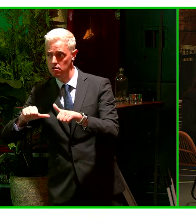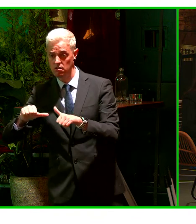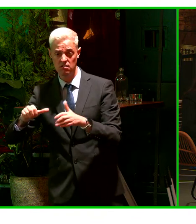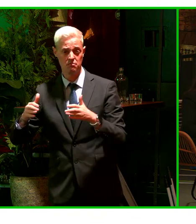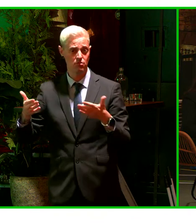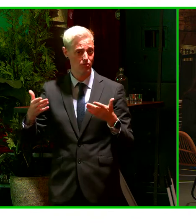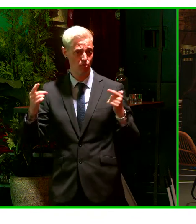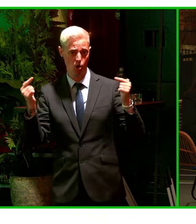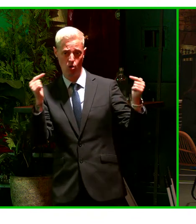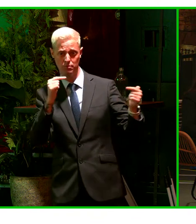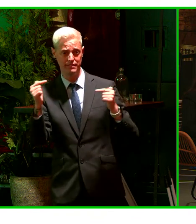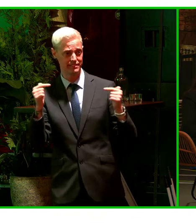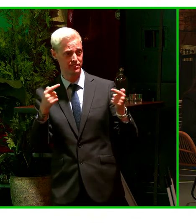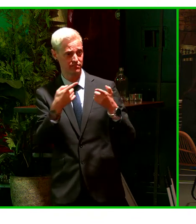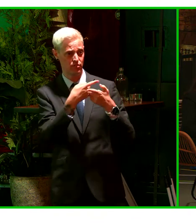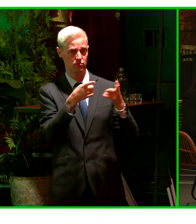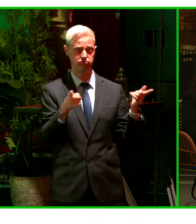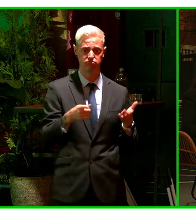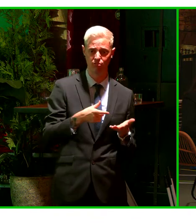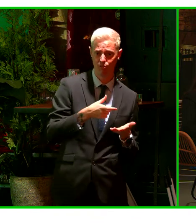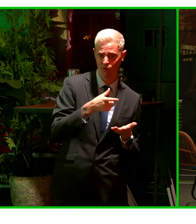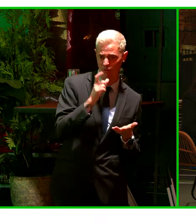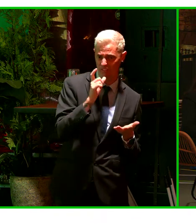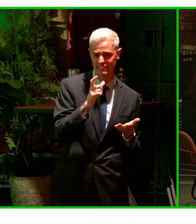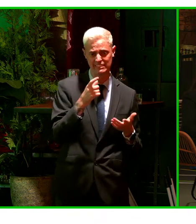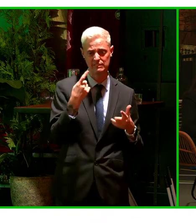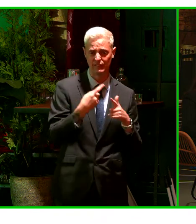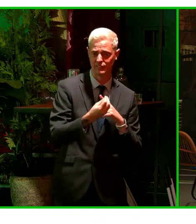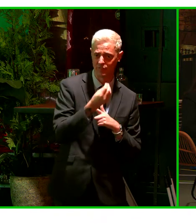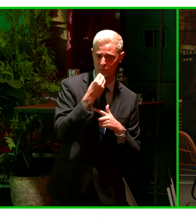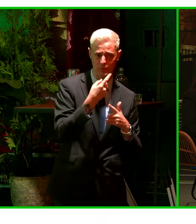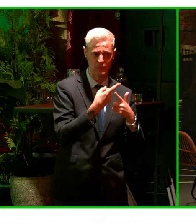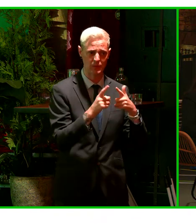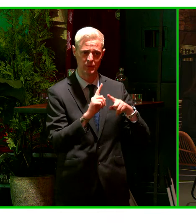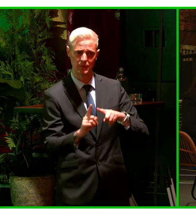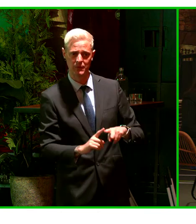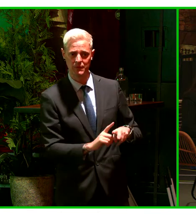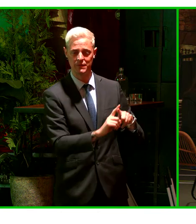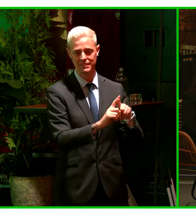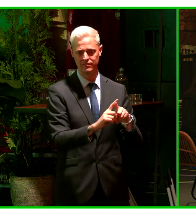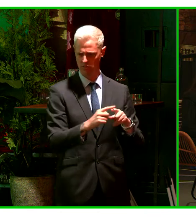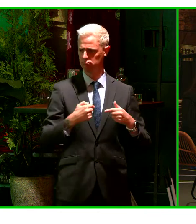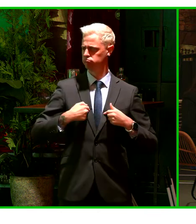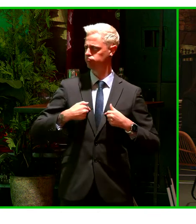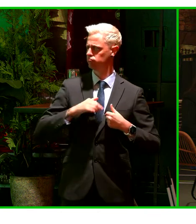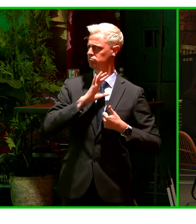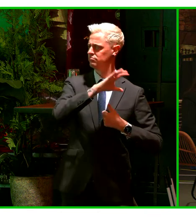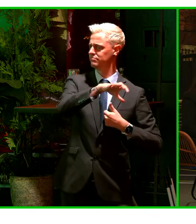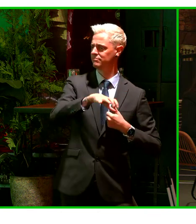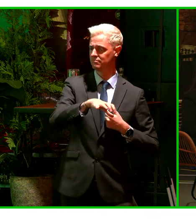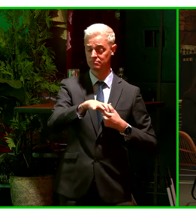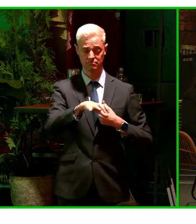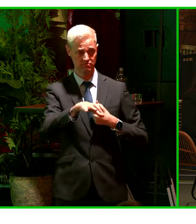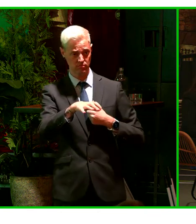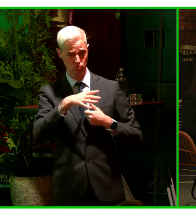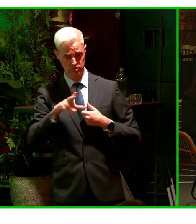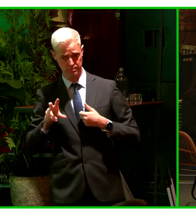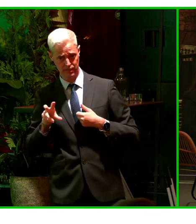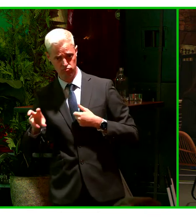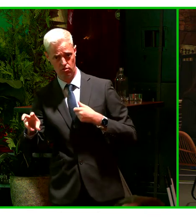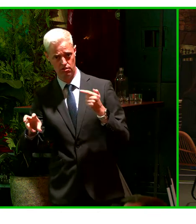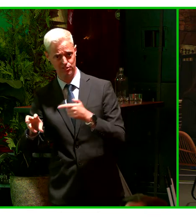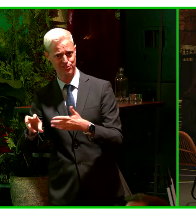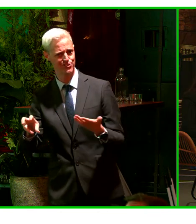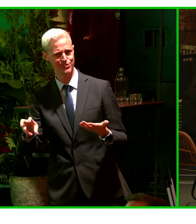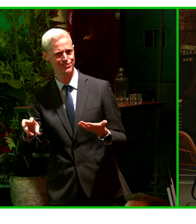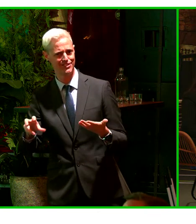the coffee outlets, the fast food outlets for the best spots. Do we offer the best rentals? Do we offer the best rates?